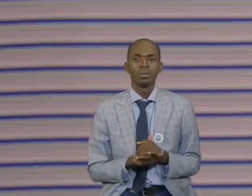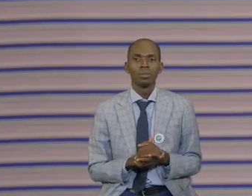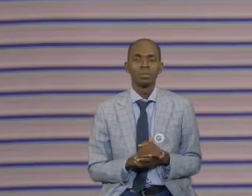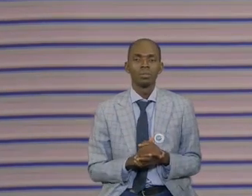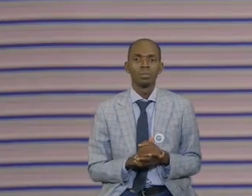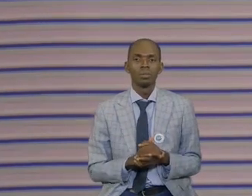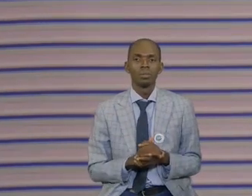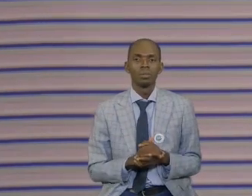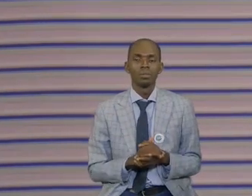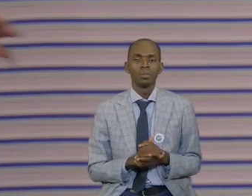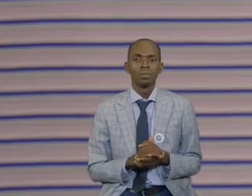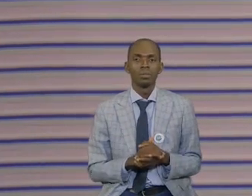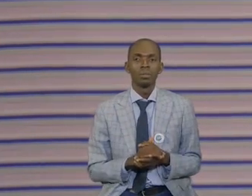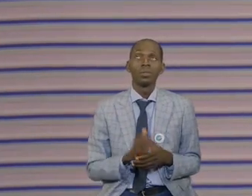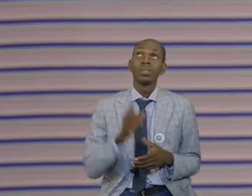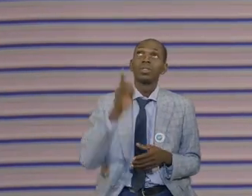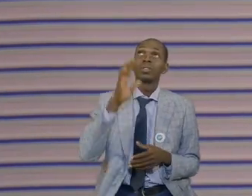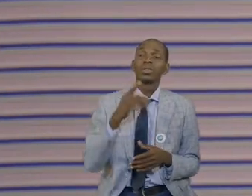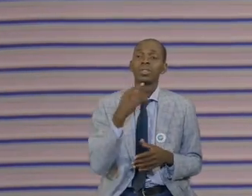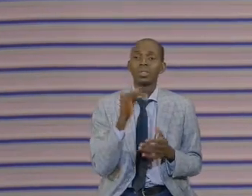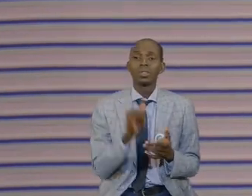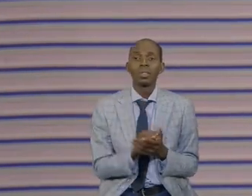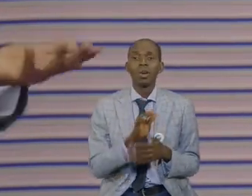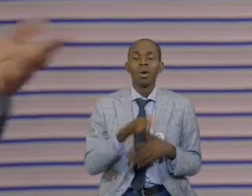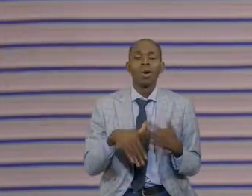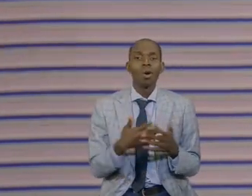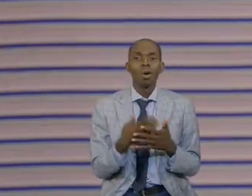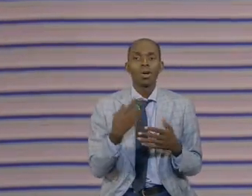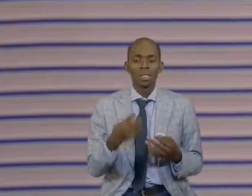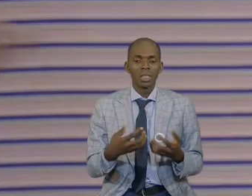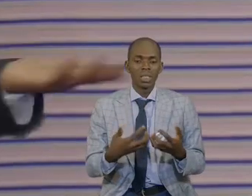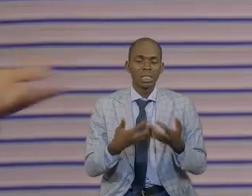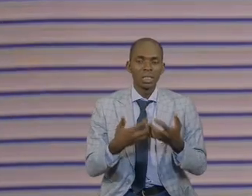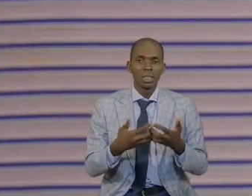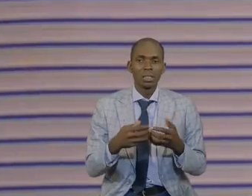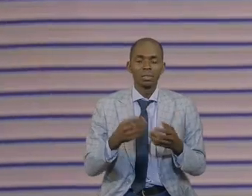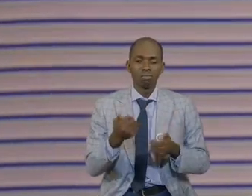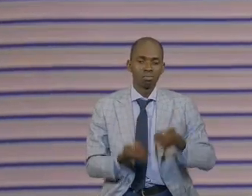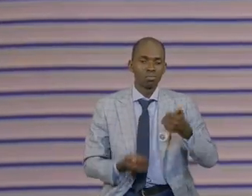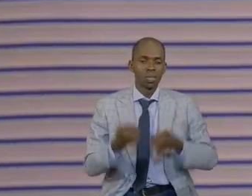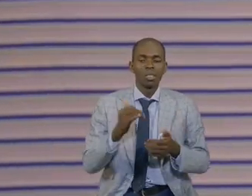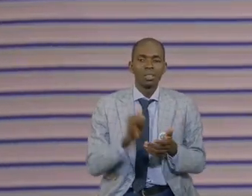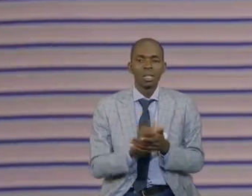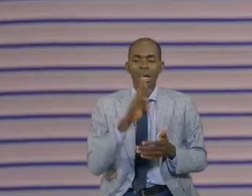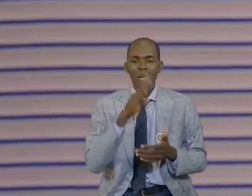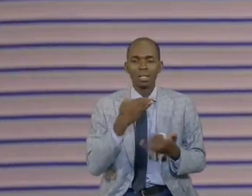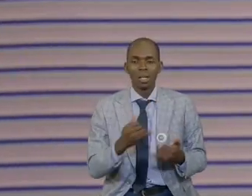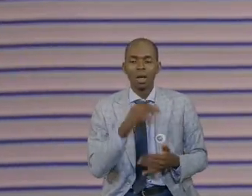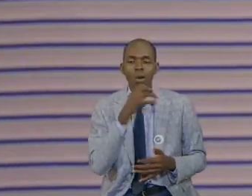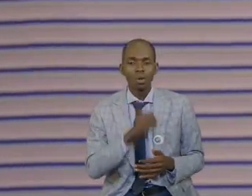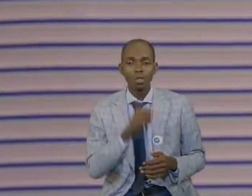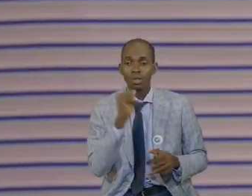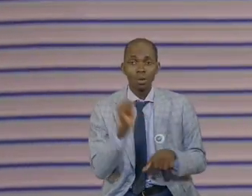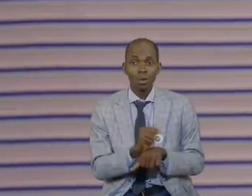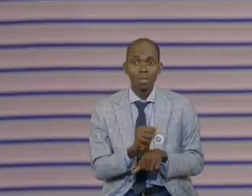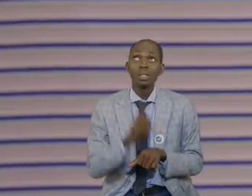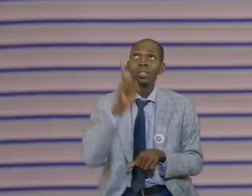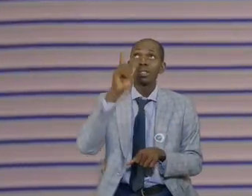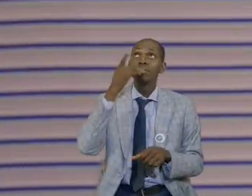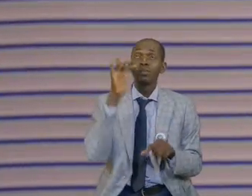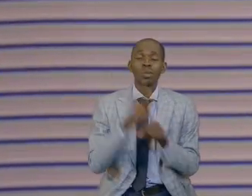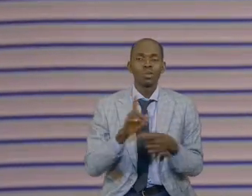God says, all those edges that are now rounded off and not working, I'll make them new.